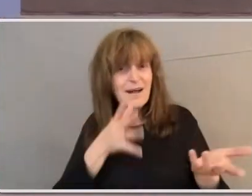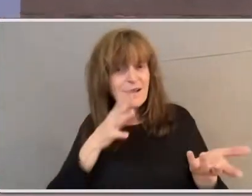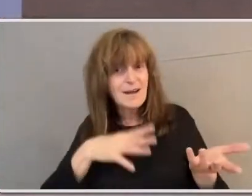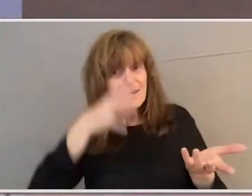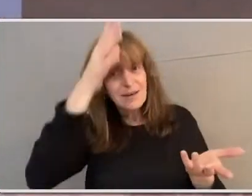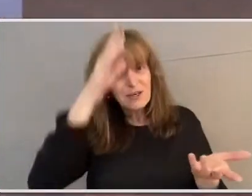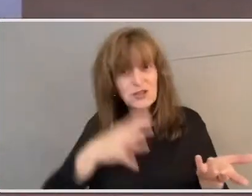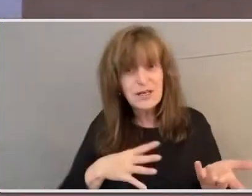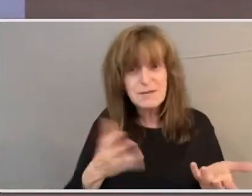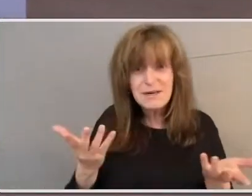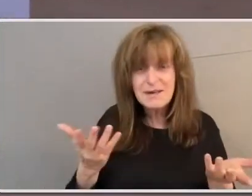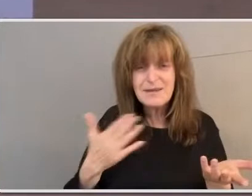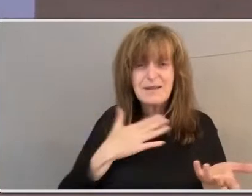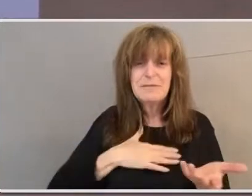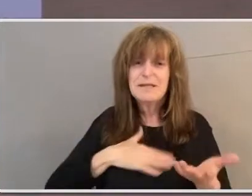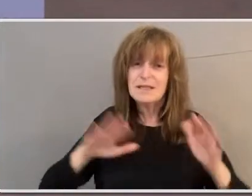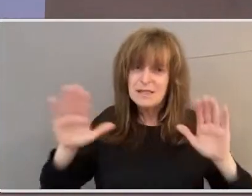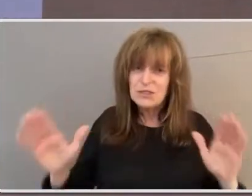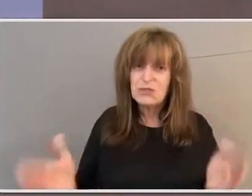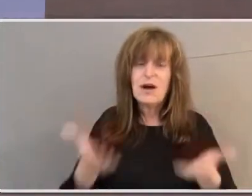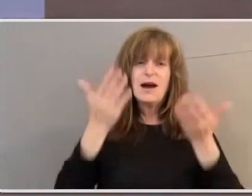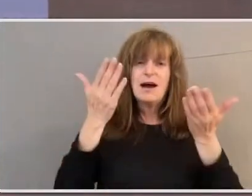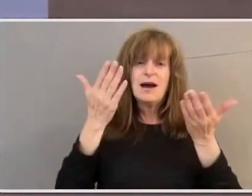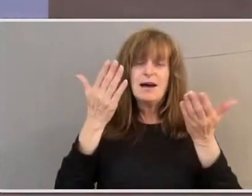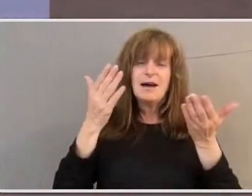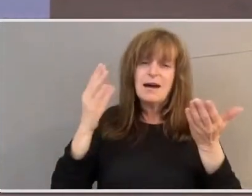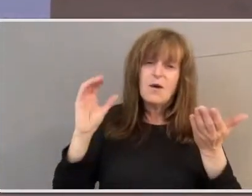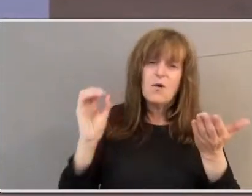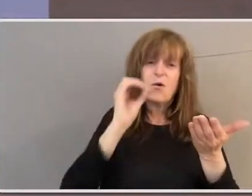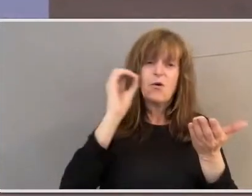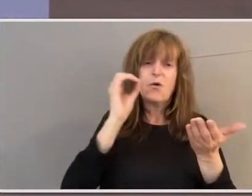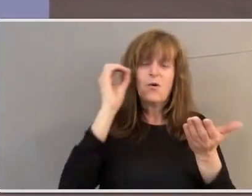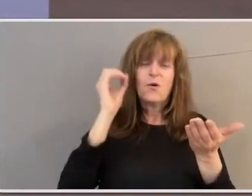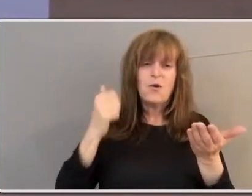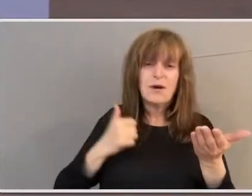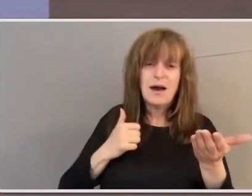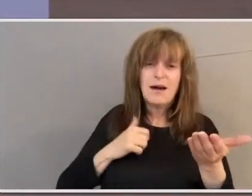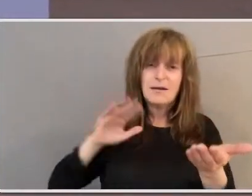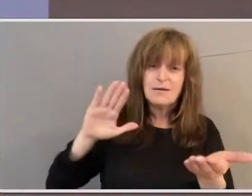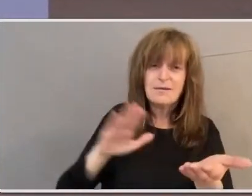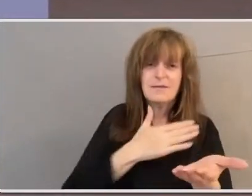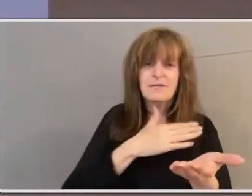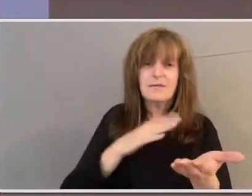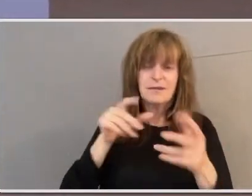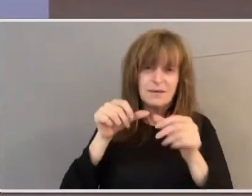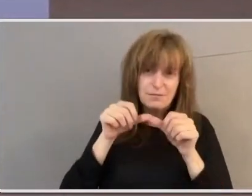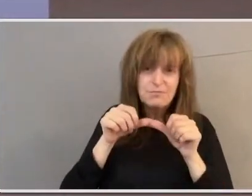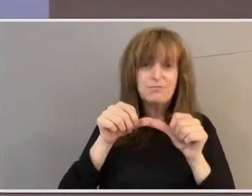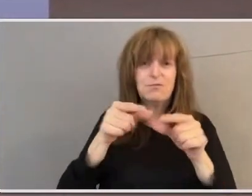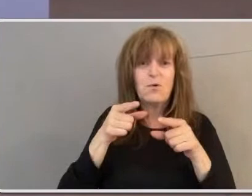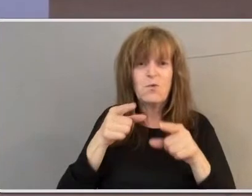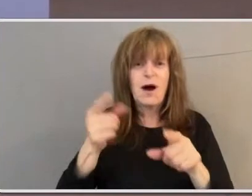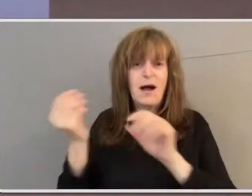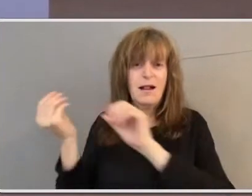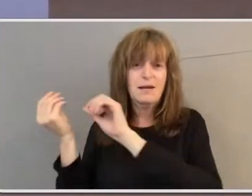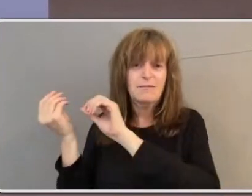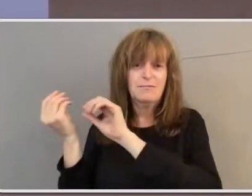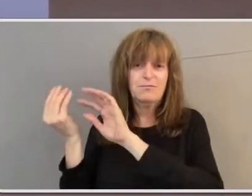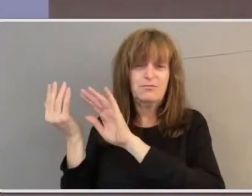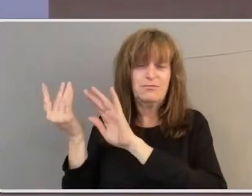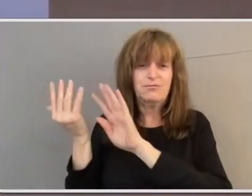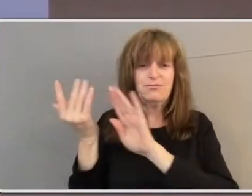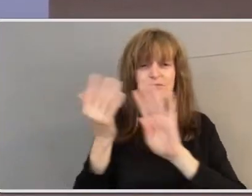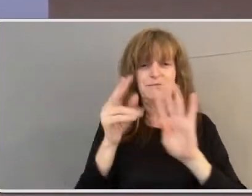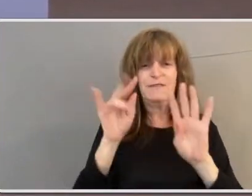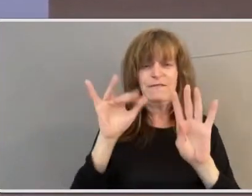Canada, and remain standing for the departure of the Vice-Regal Party. Veuillez vous lever si vous pouvez pour l'hymne national